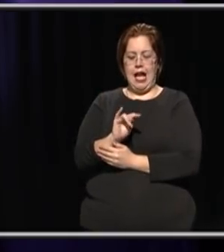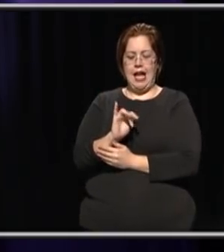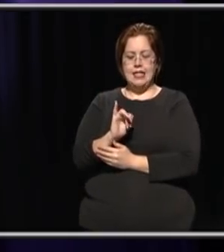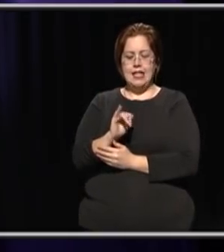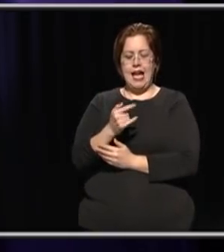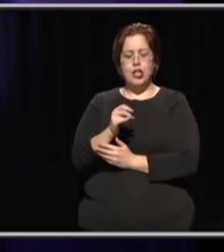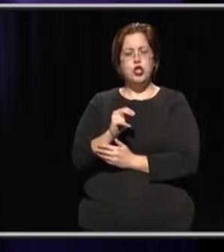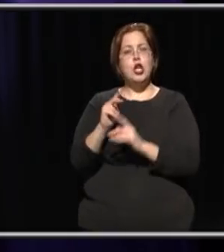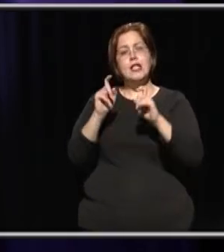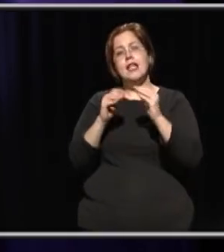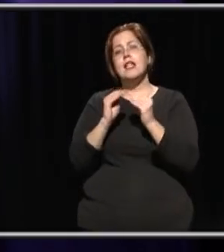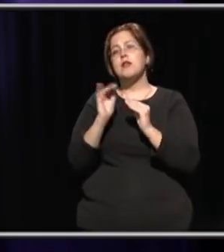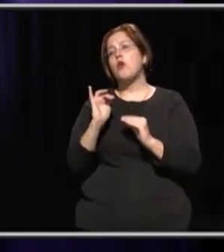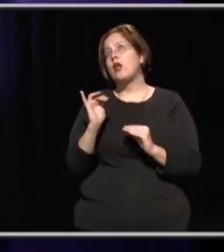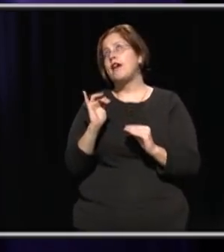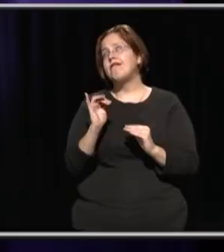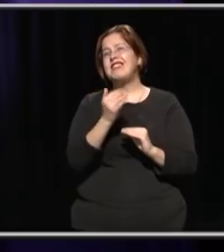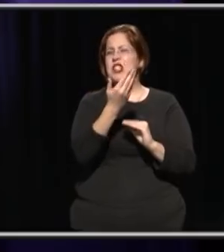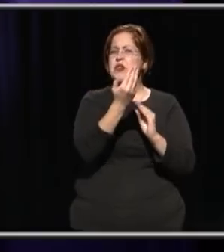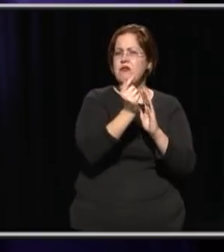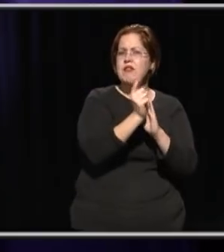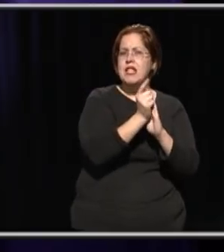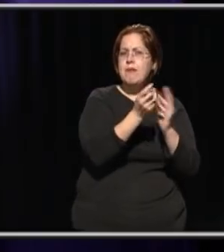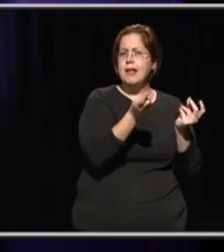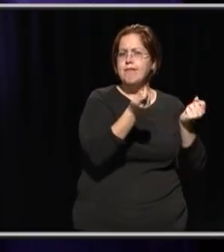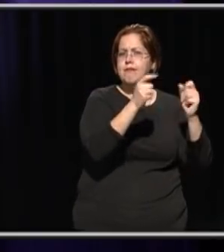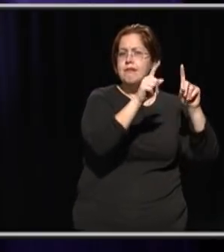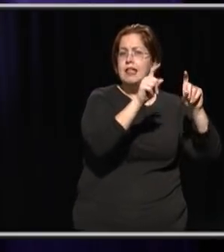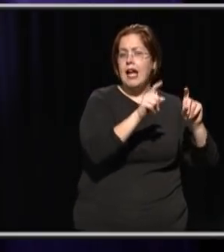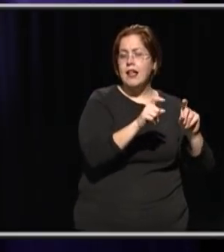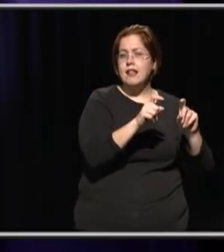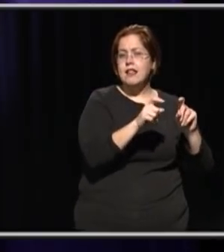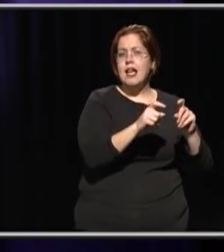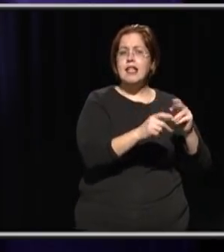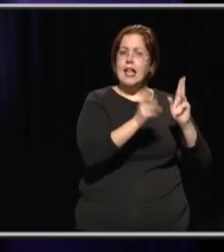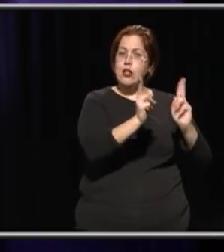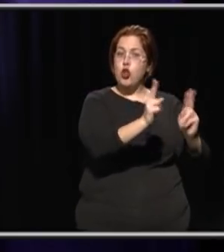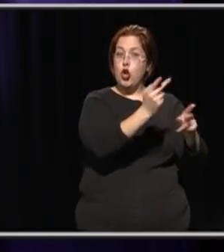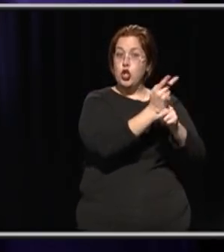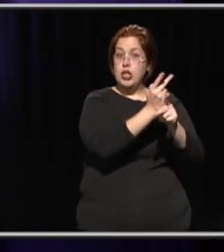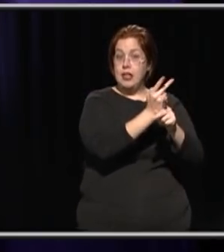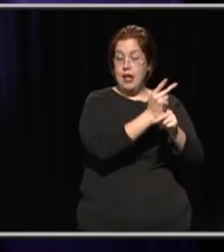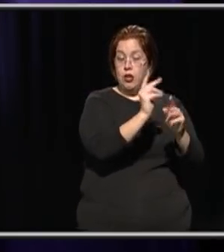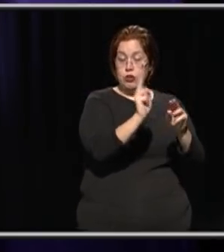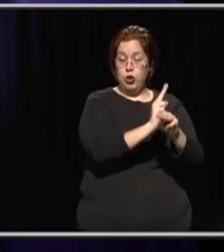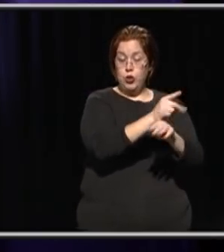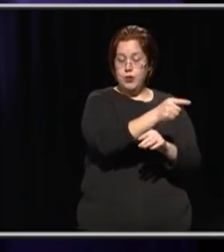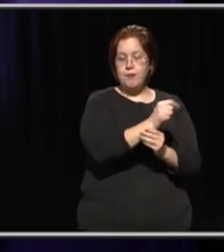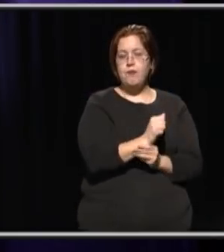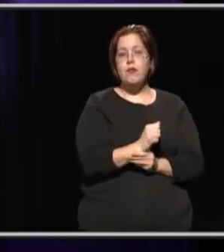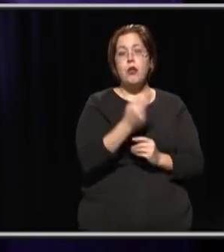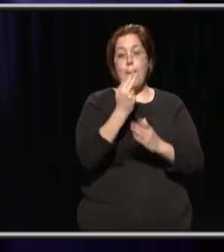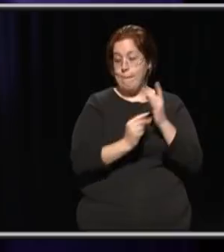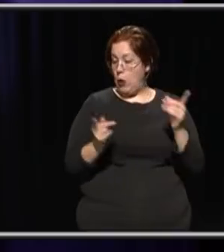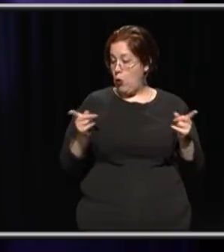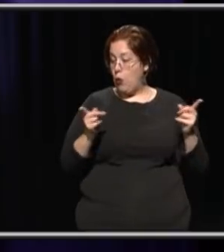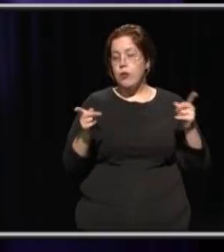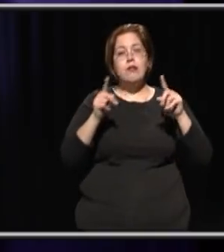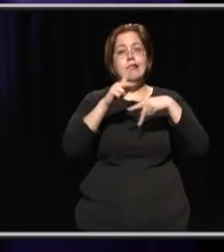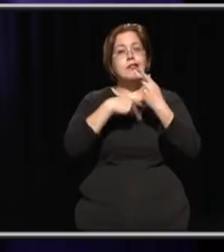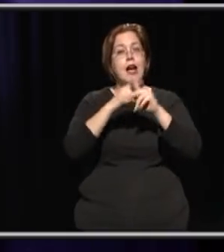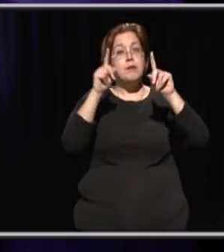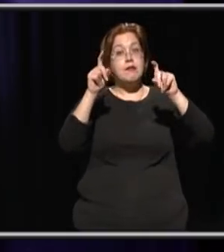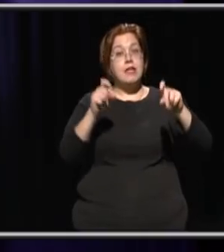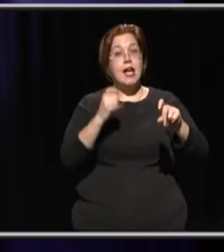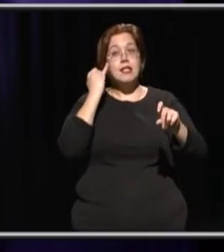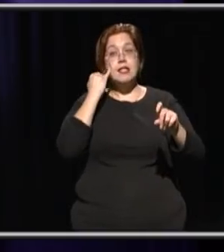more like the 15-minute tests that some of our urgent care clinics are using. Both of them, however, if they